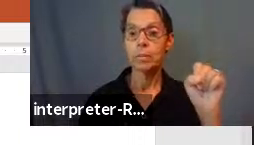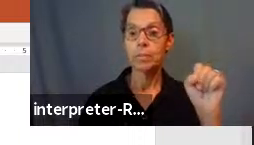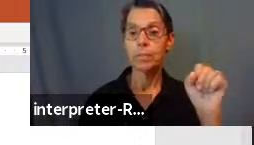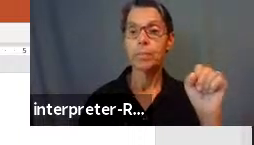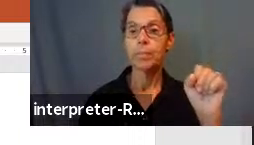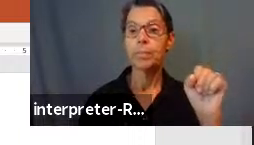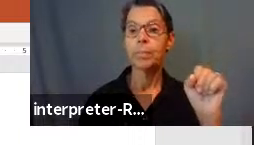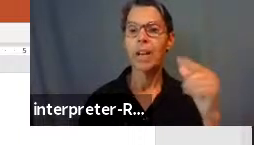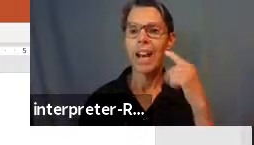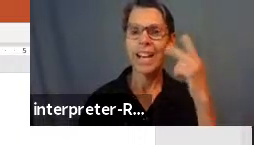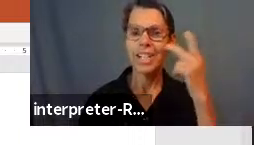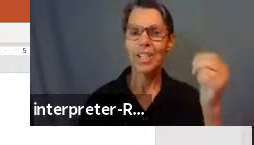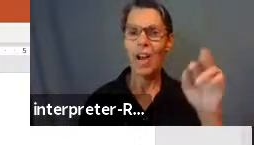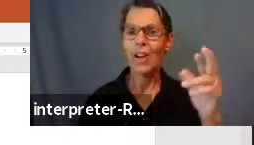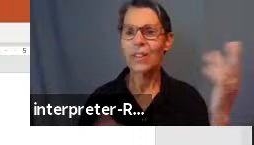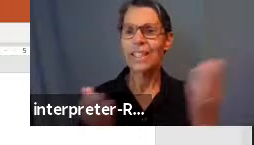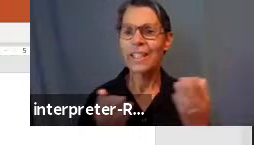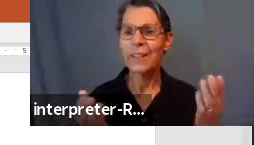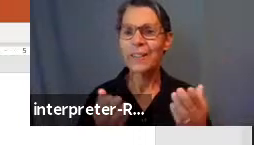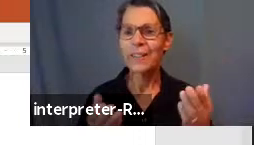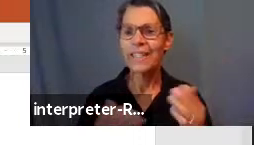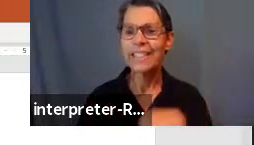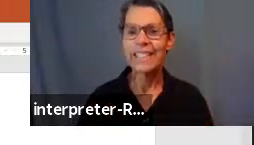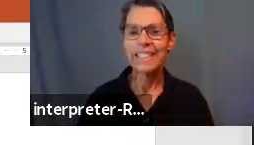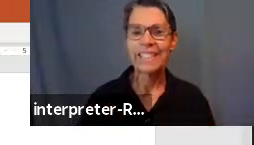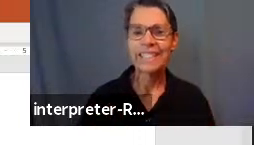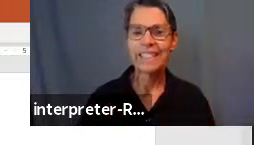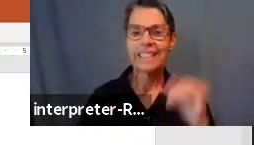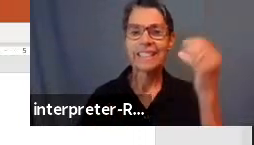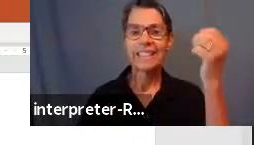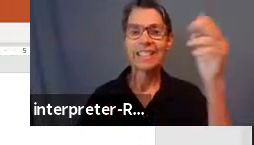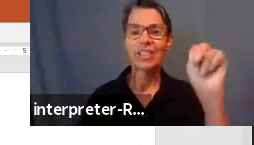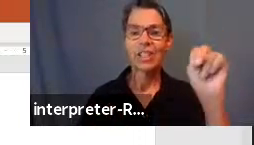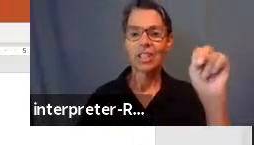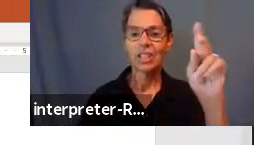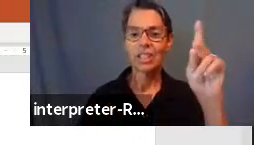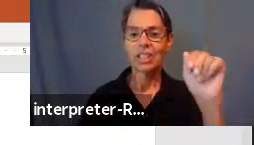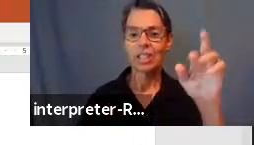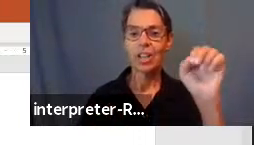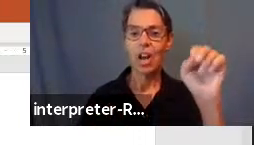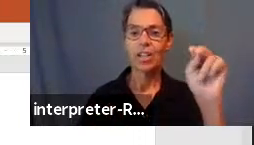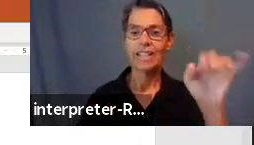I saw Johnella Holmes. I know she's here. John Carney,